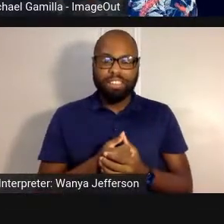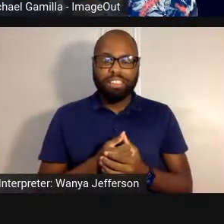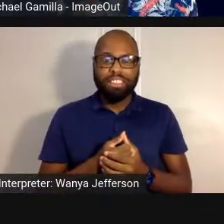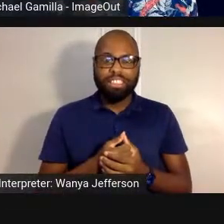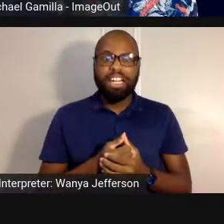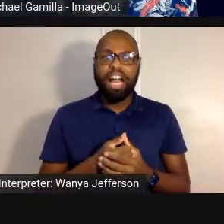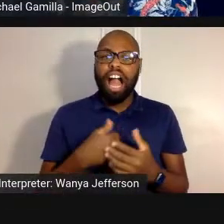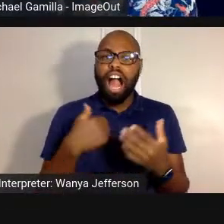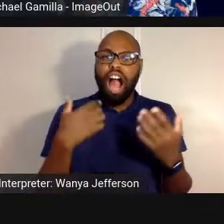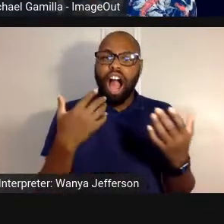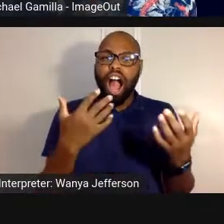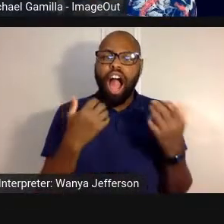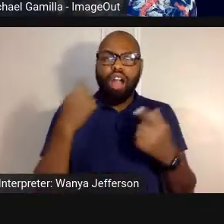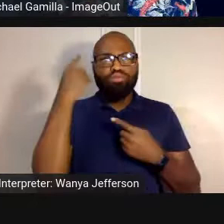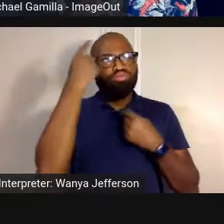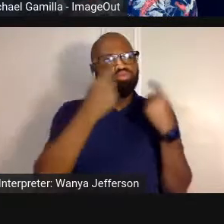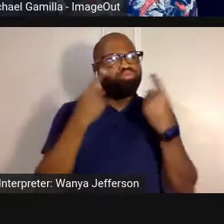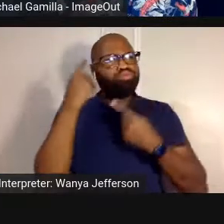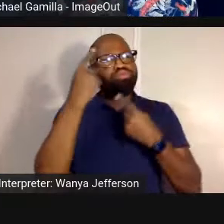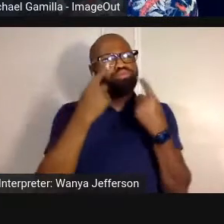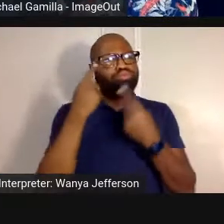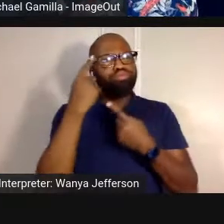I was wondering,